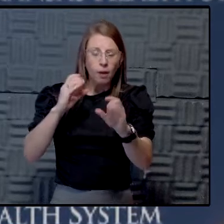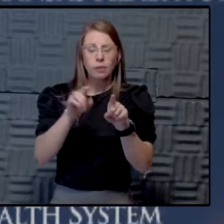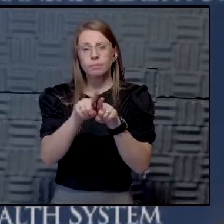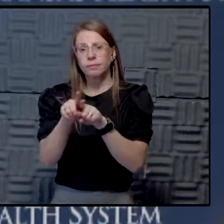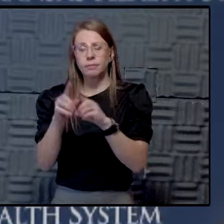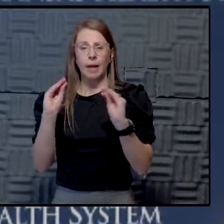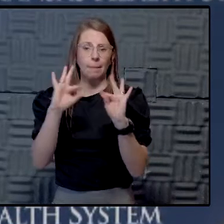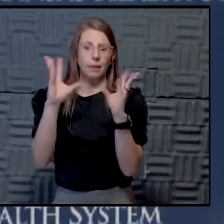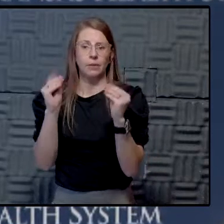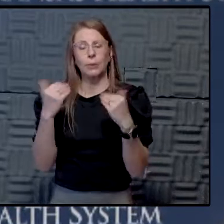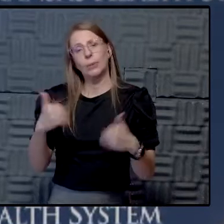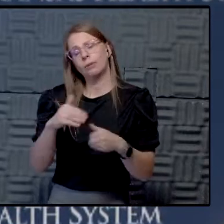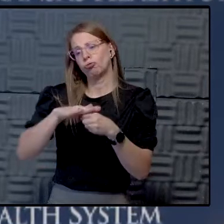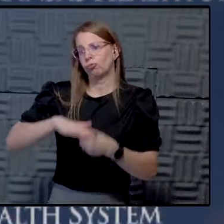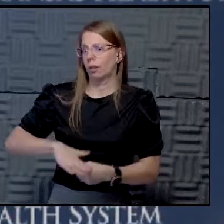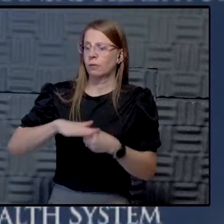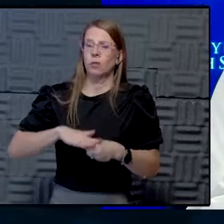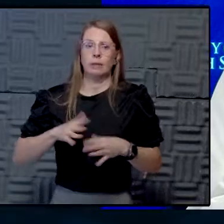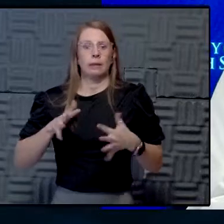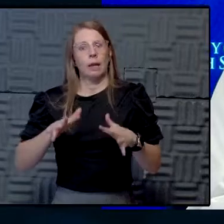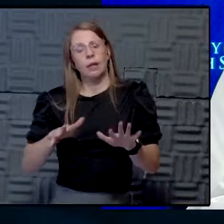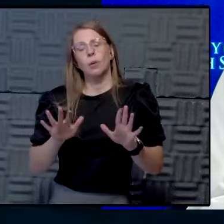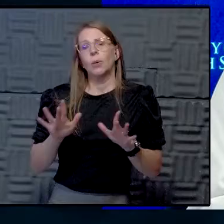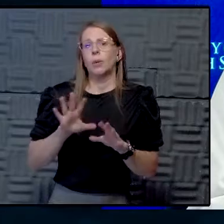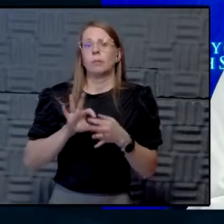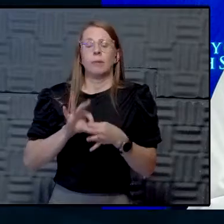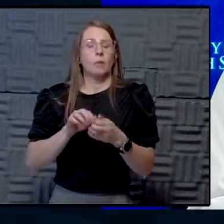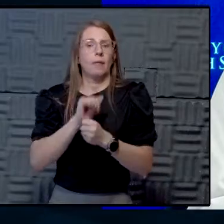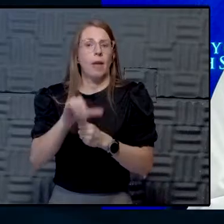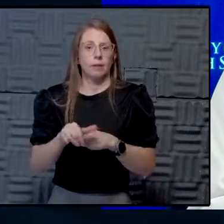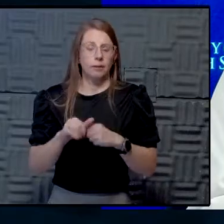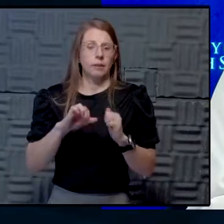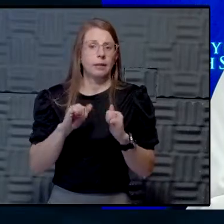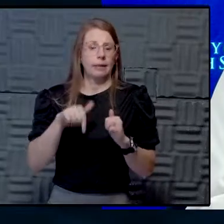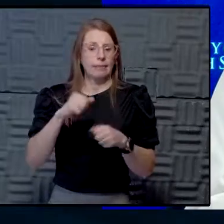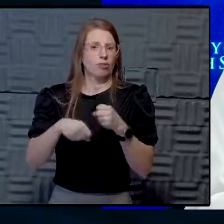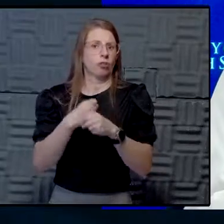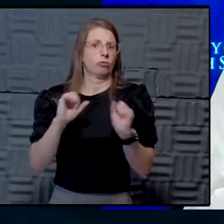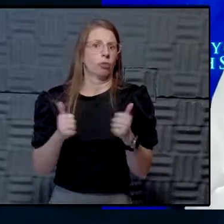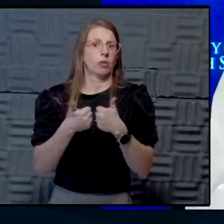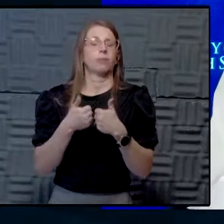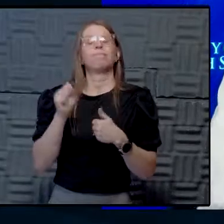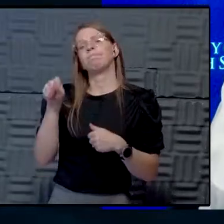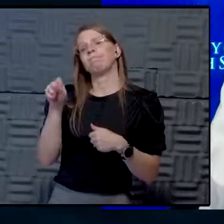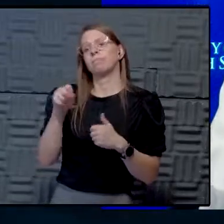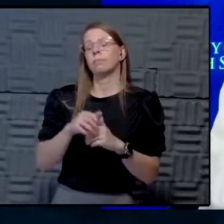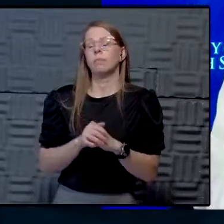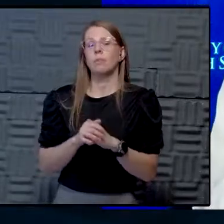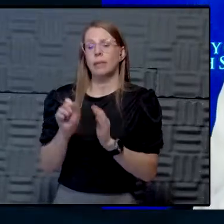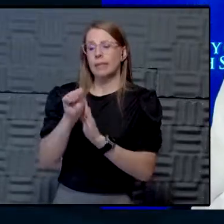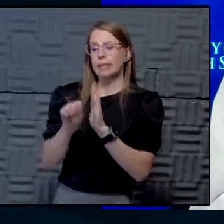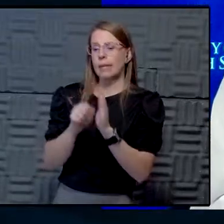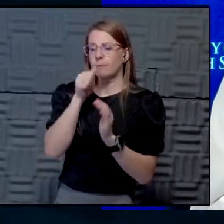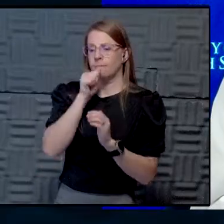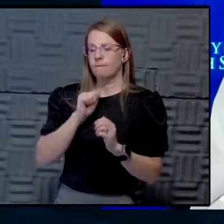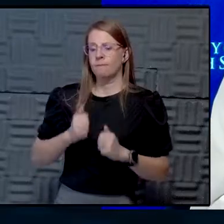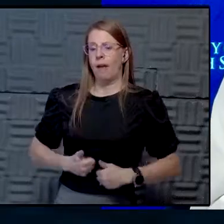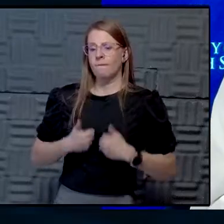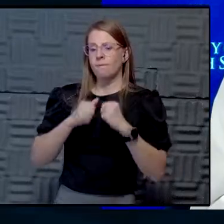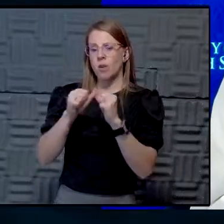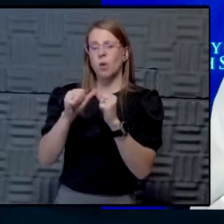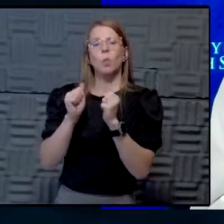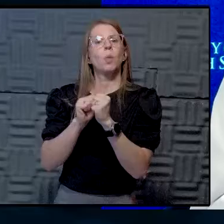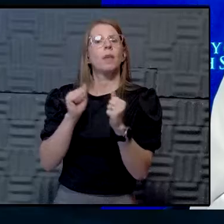it's been an incredibly challenging year. Yeah, that is so true. Talk to us a little bit about how did the state survive with COVID? Because, I mean,